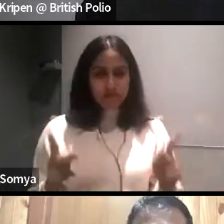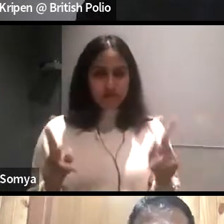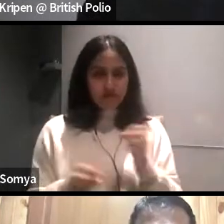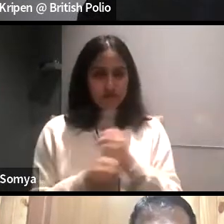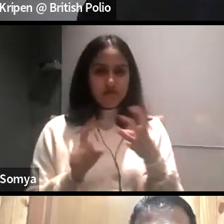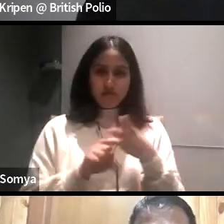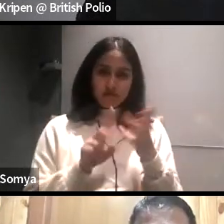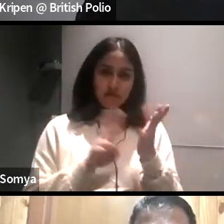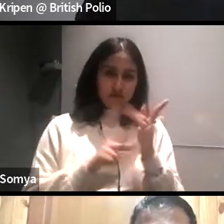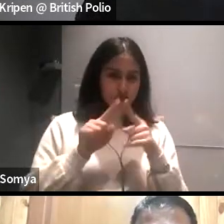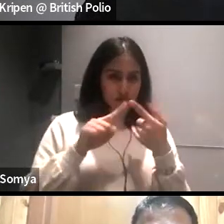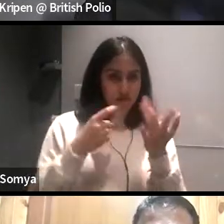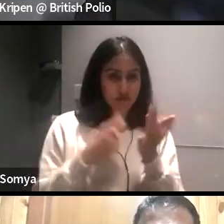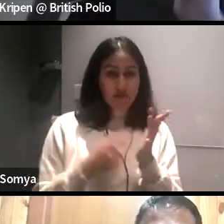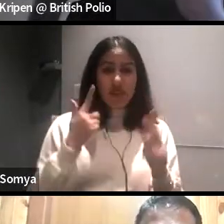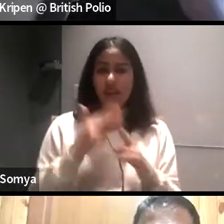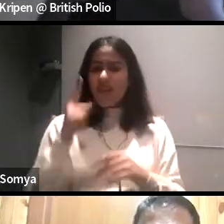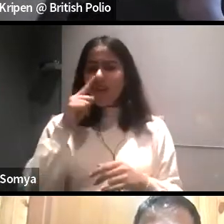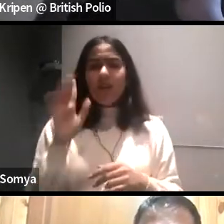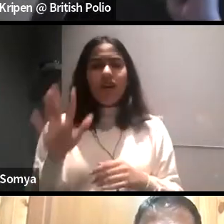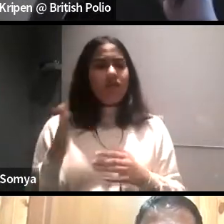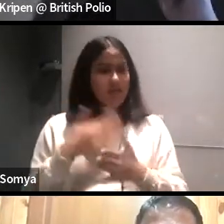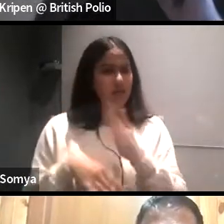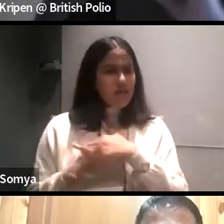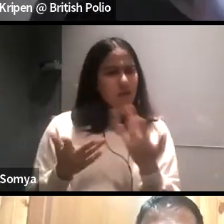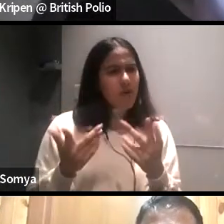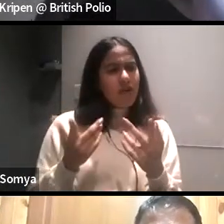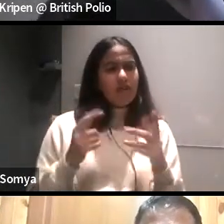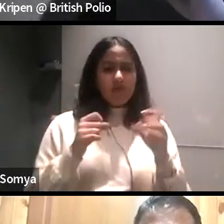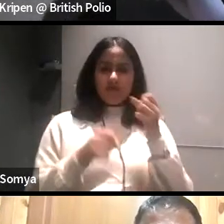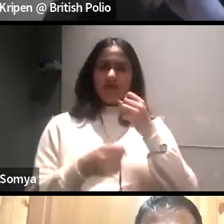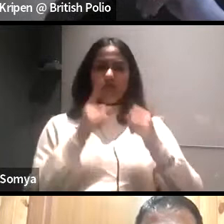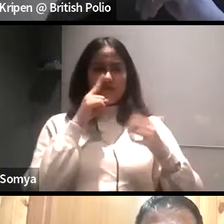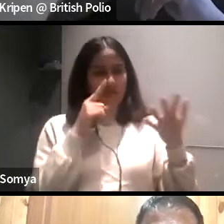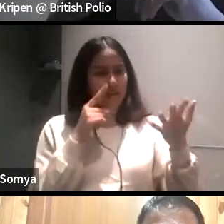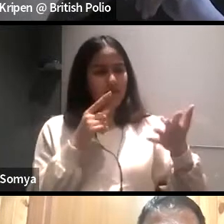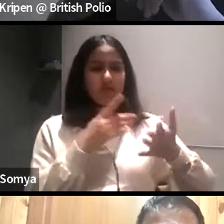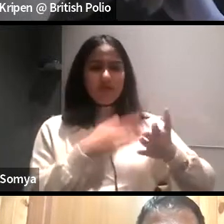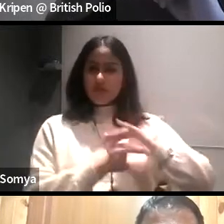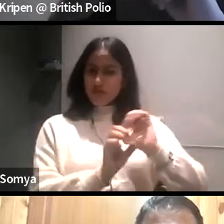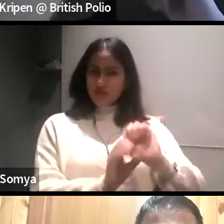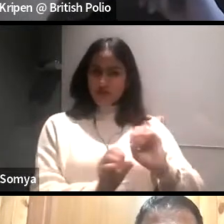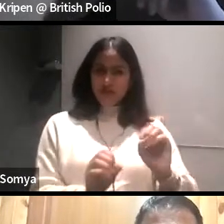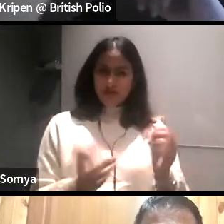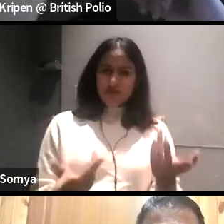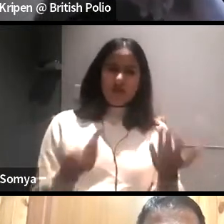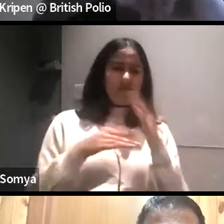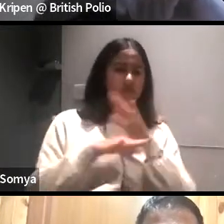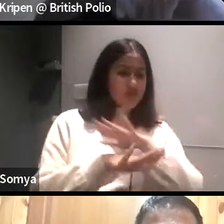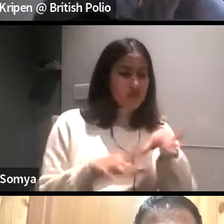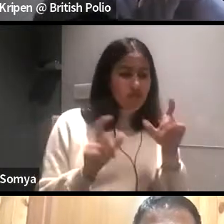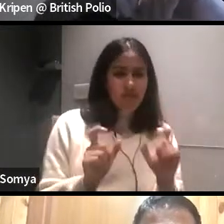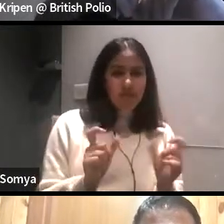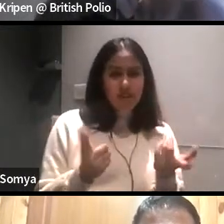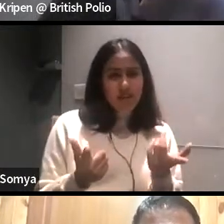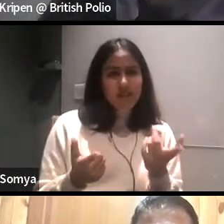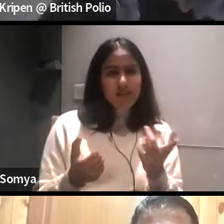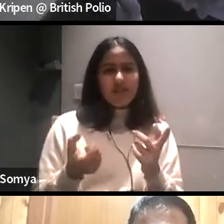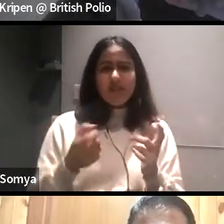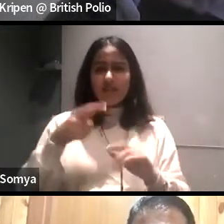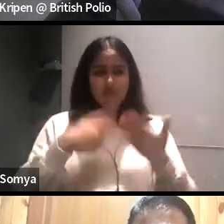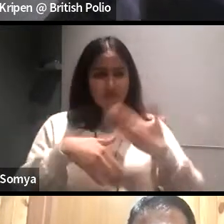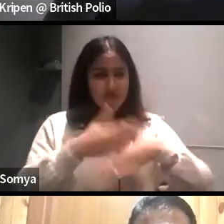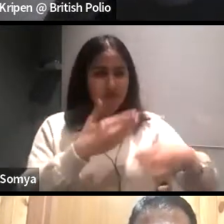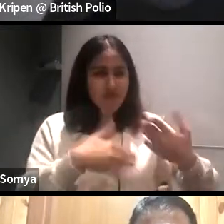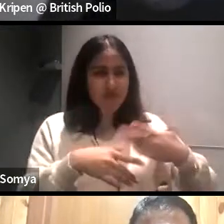women, whether they have a disability or not, are much more likely to be carers, either for children or for older relatives.